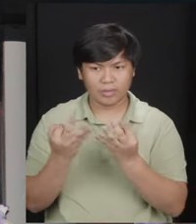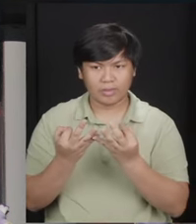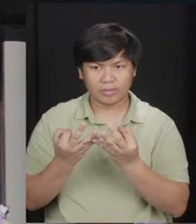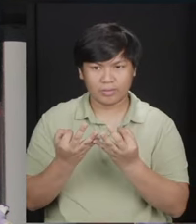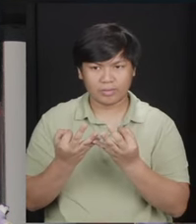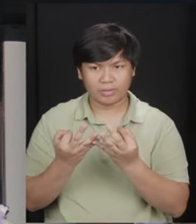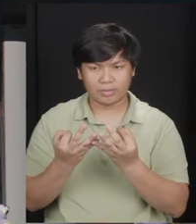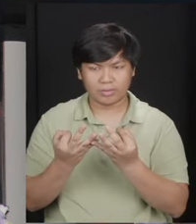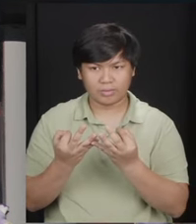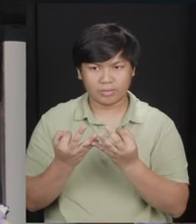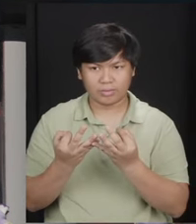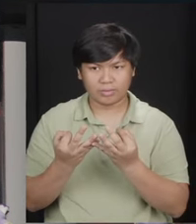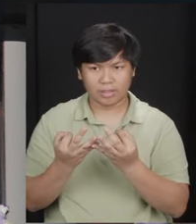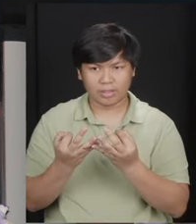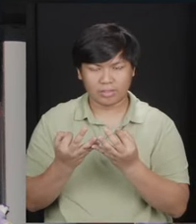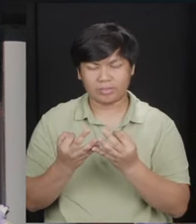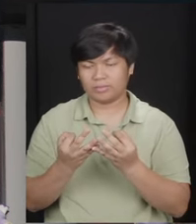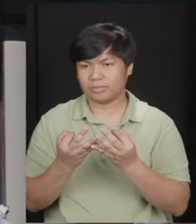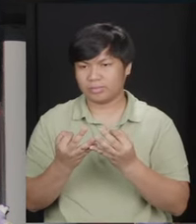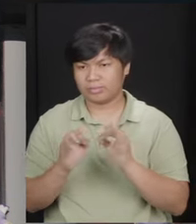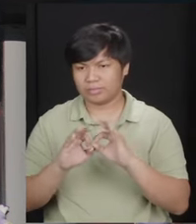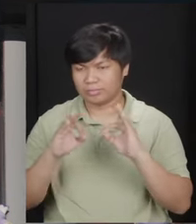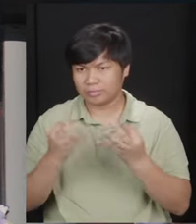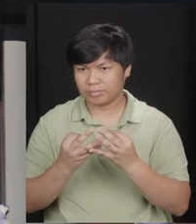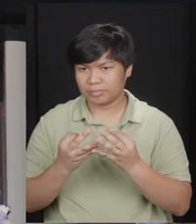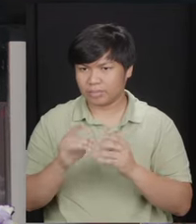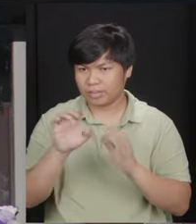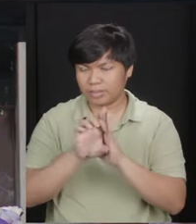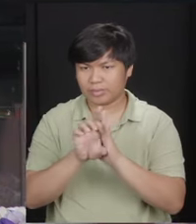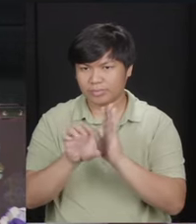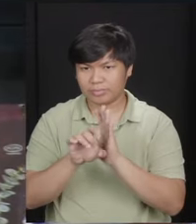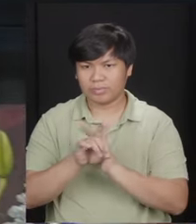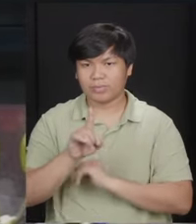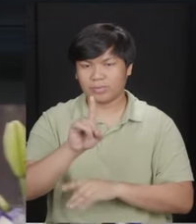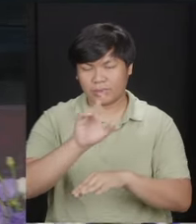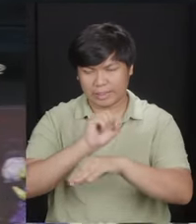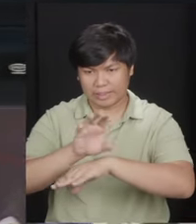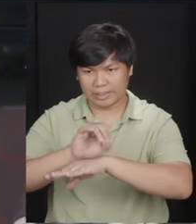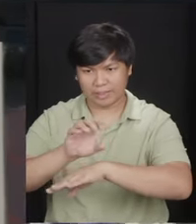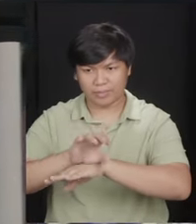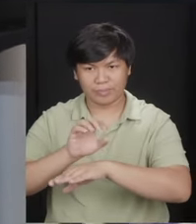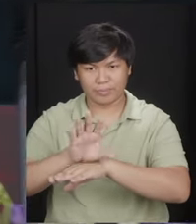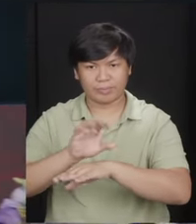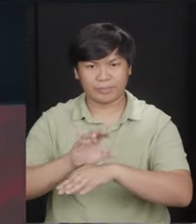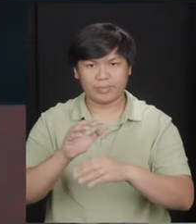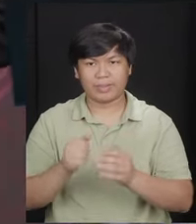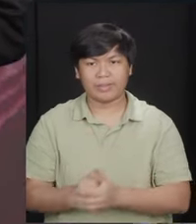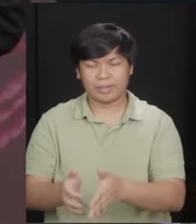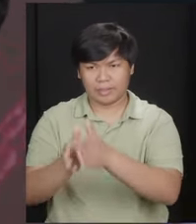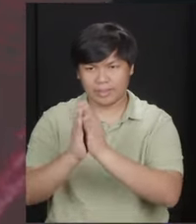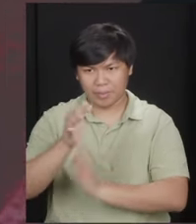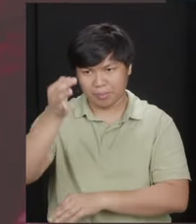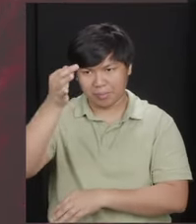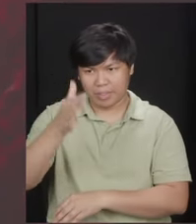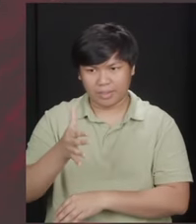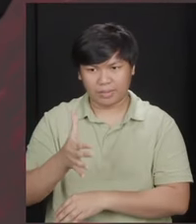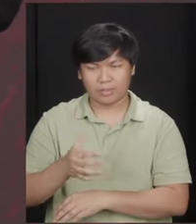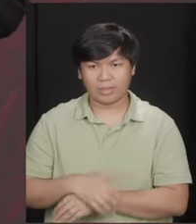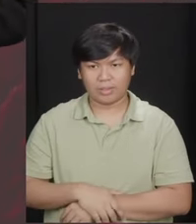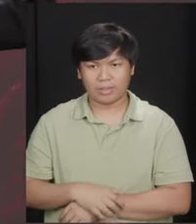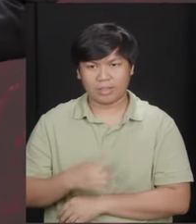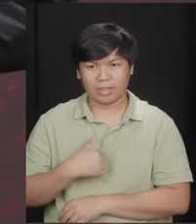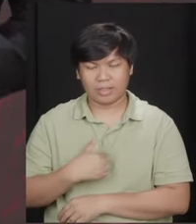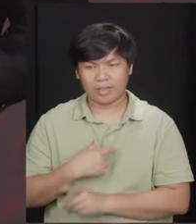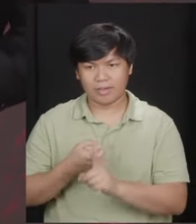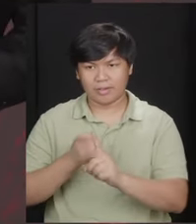you can break the cycle. For example, someone will come for counseling. Pastor, I came